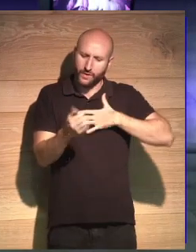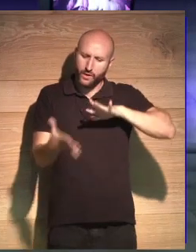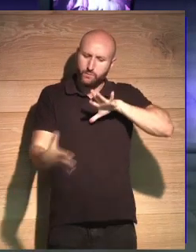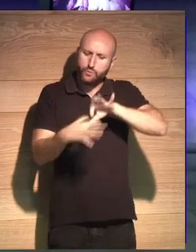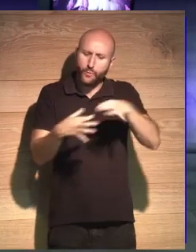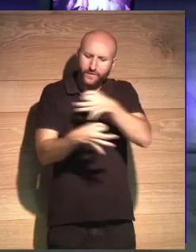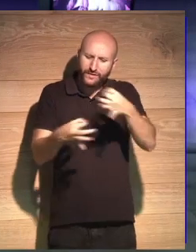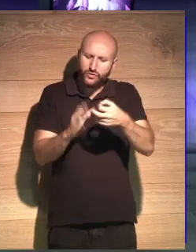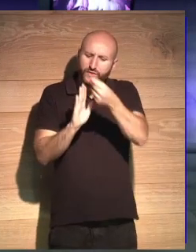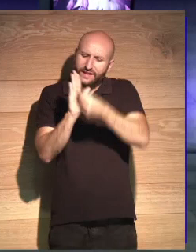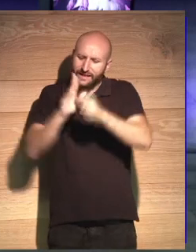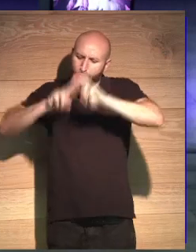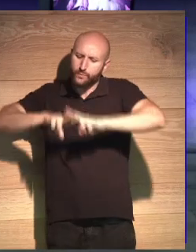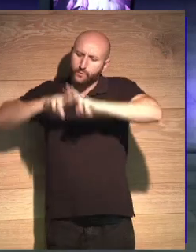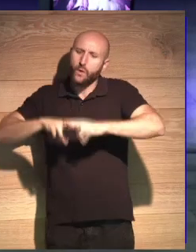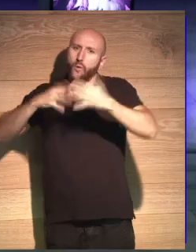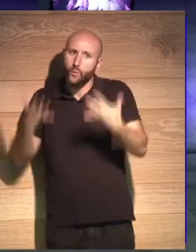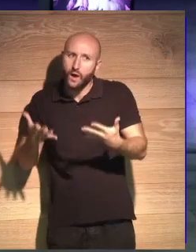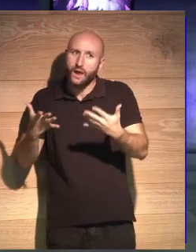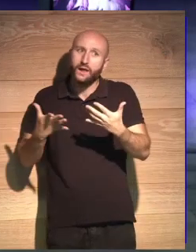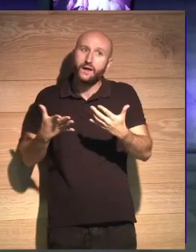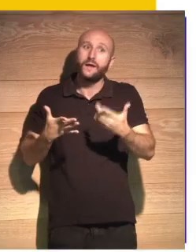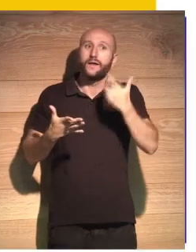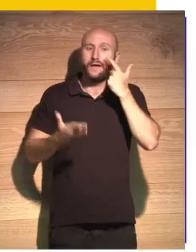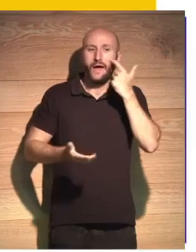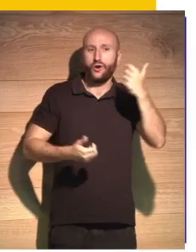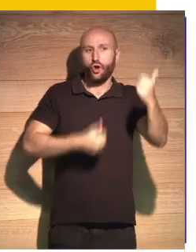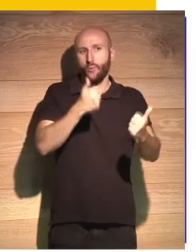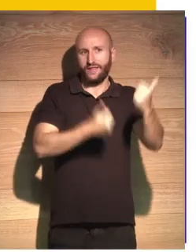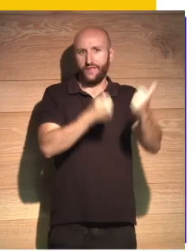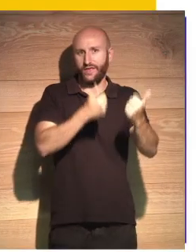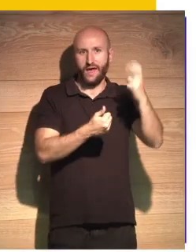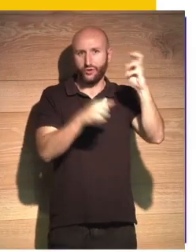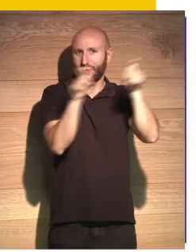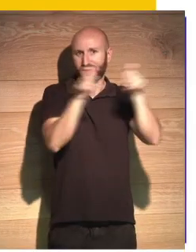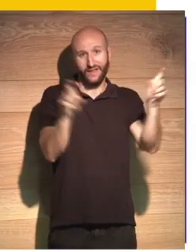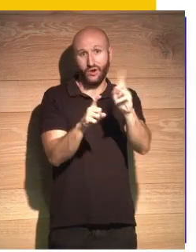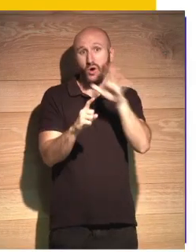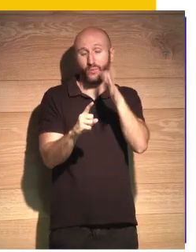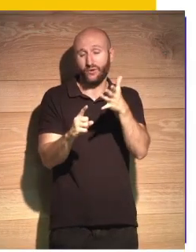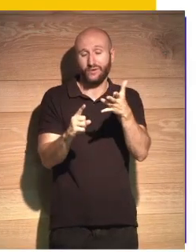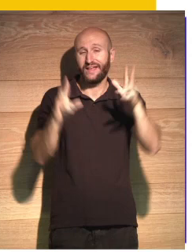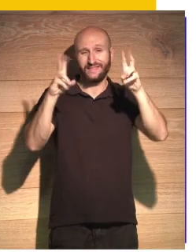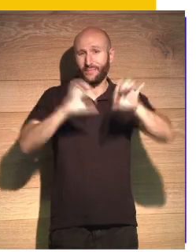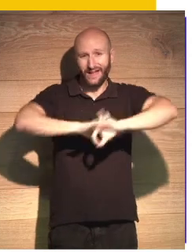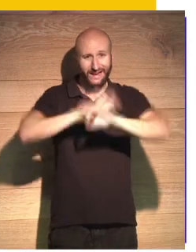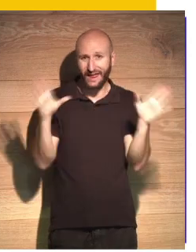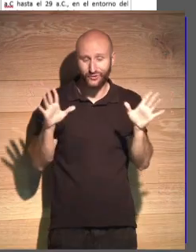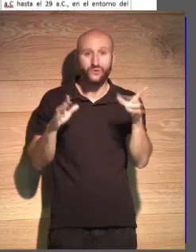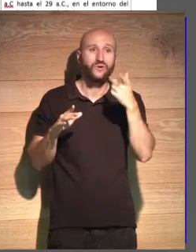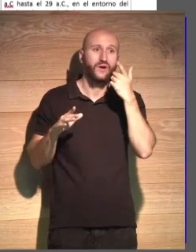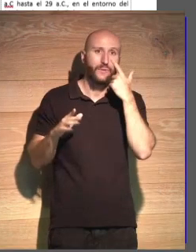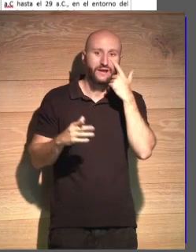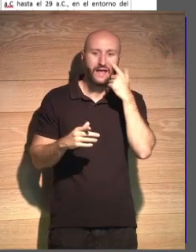into to know if a video game is apt for my students? I will not act as a competitor for the IAV.